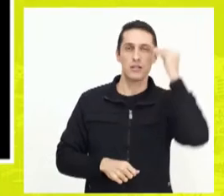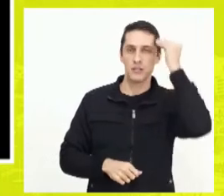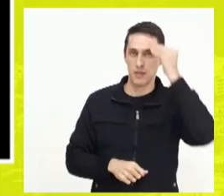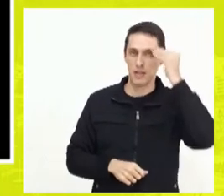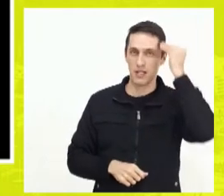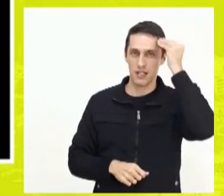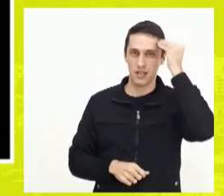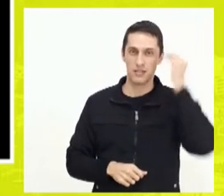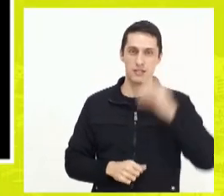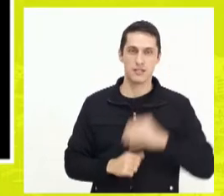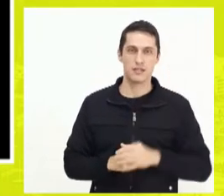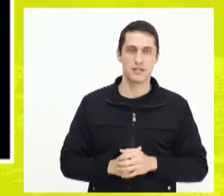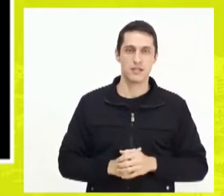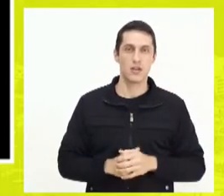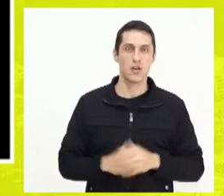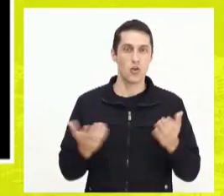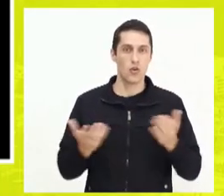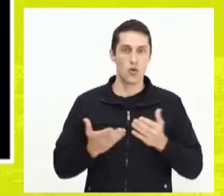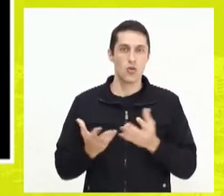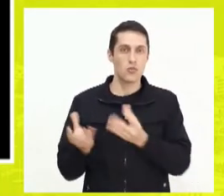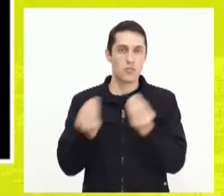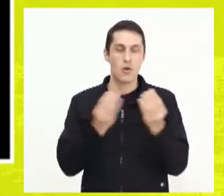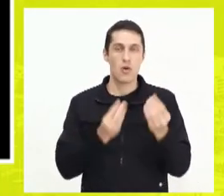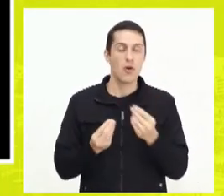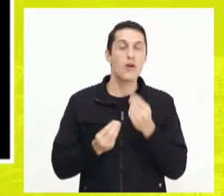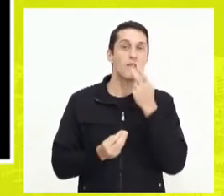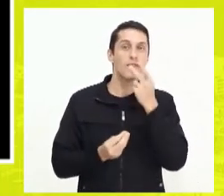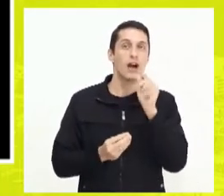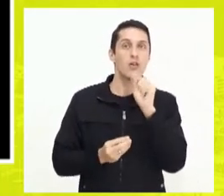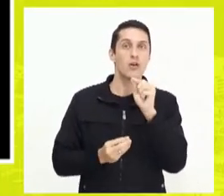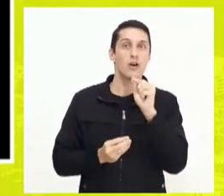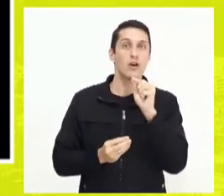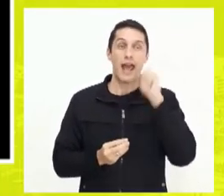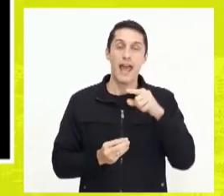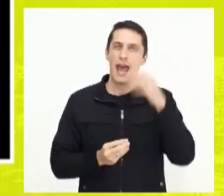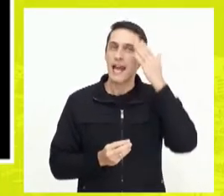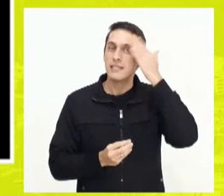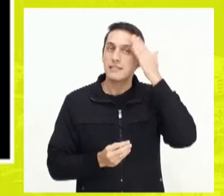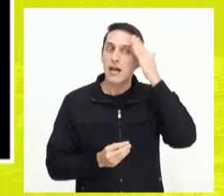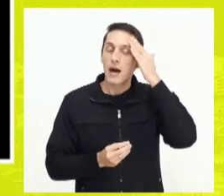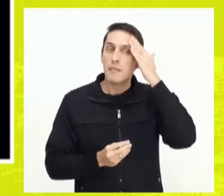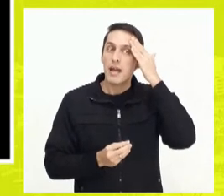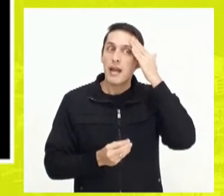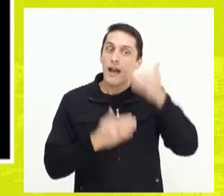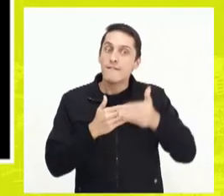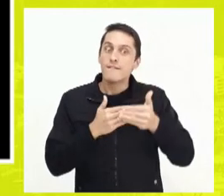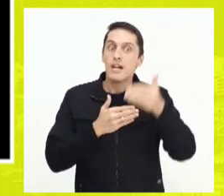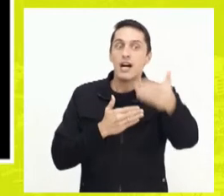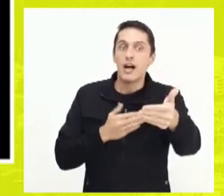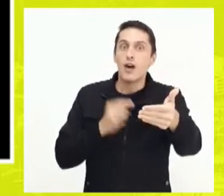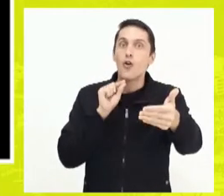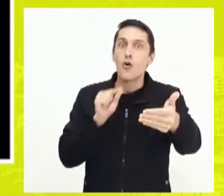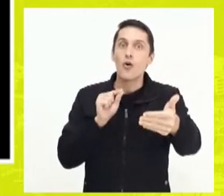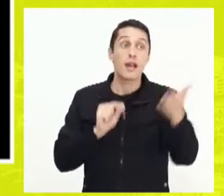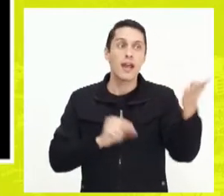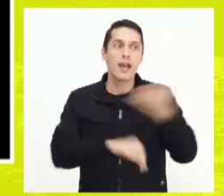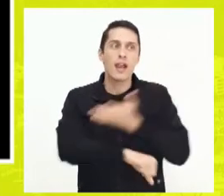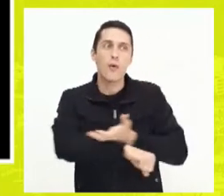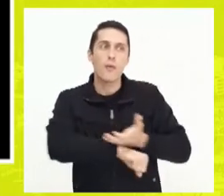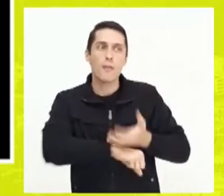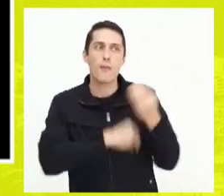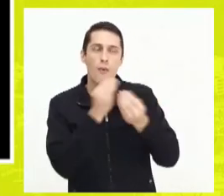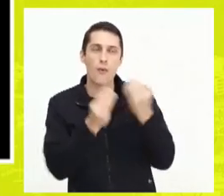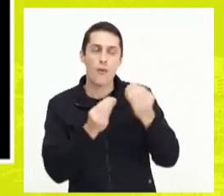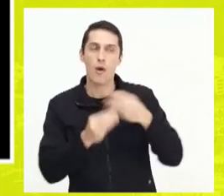consumer they call it you know it's like the prediction of a